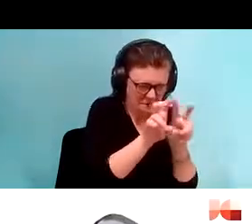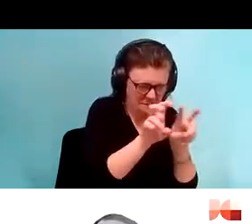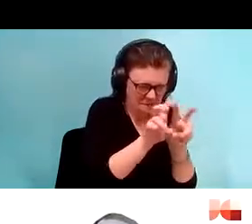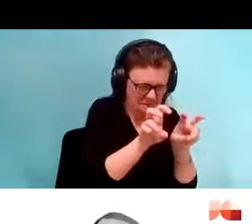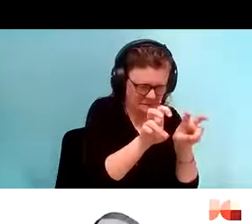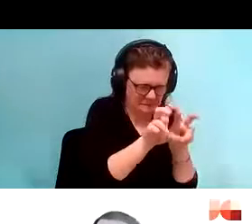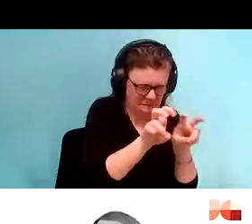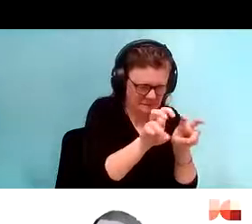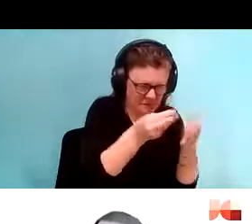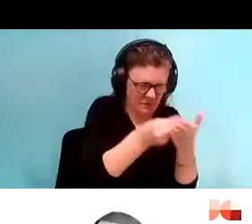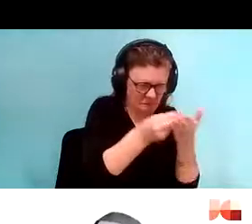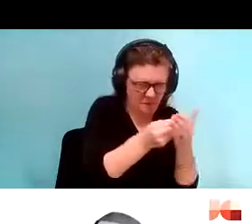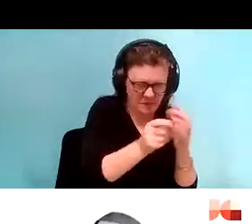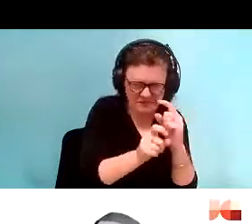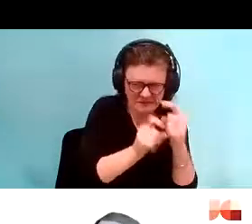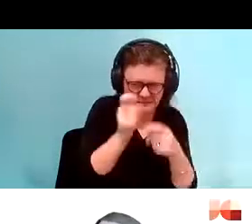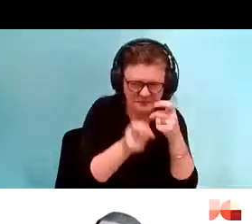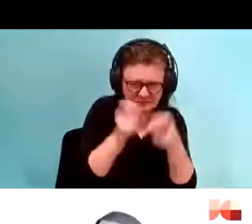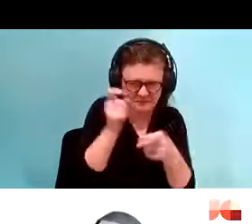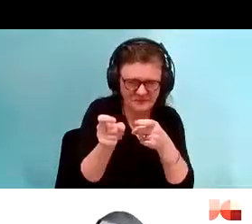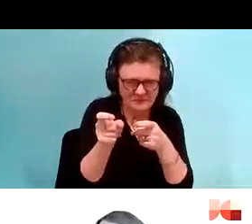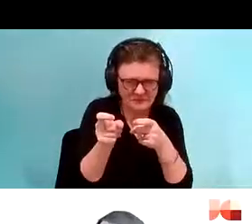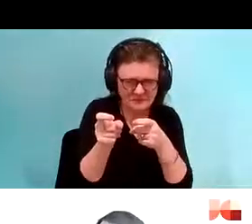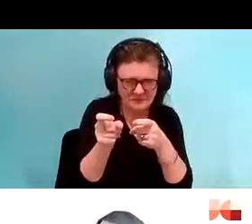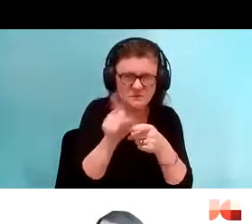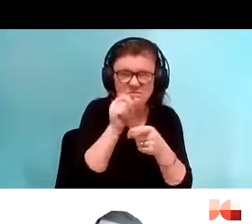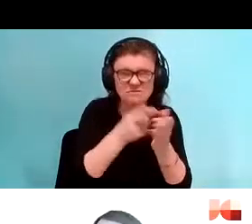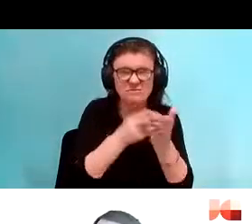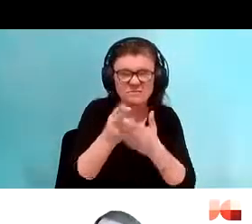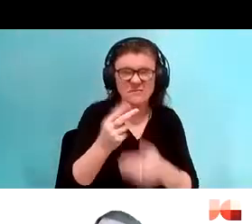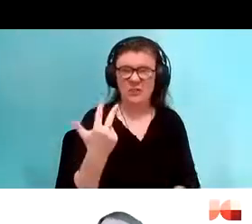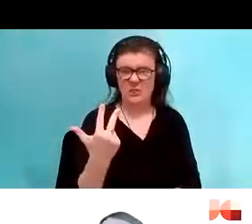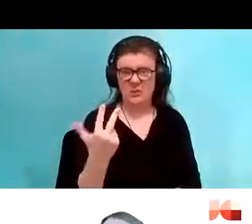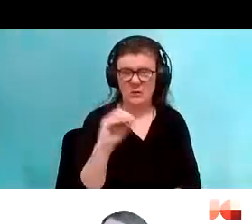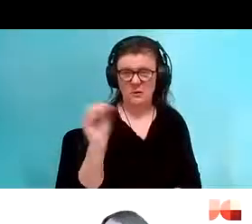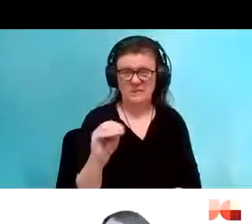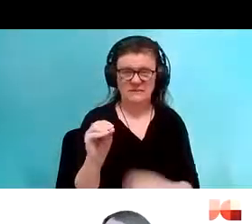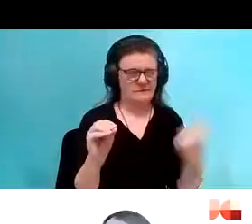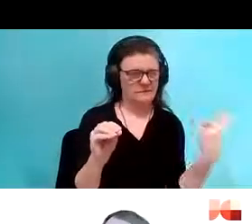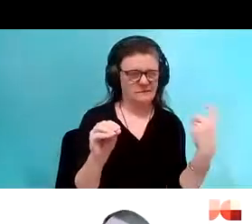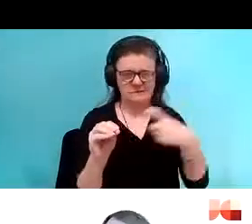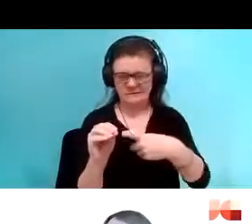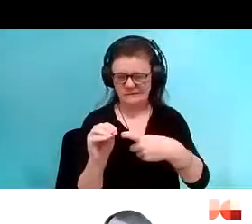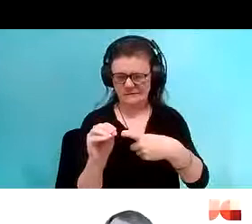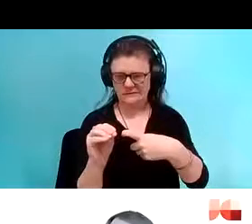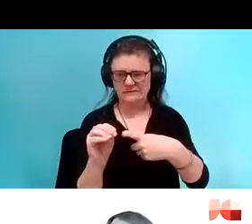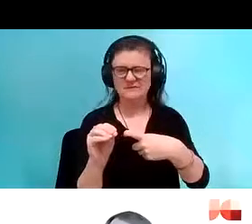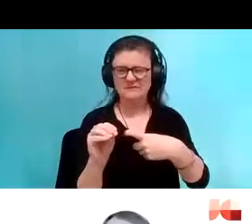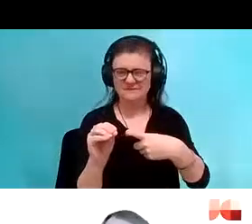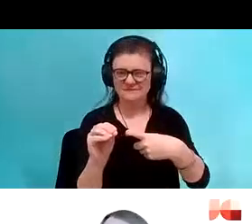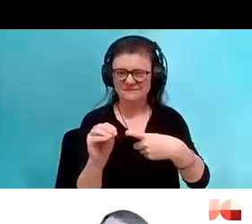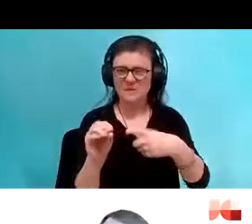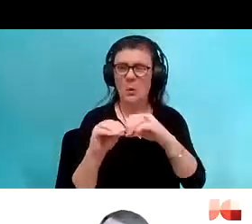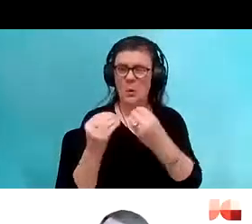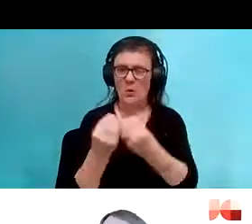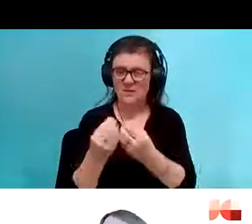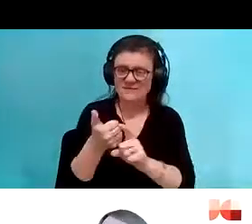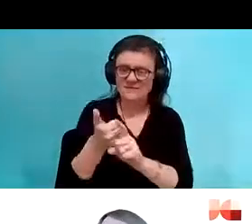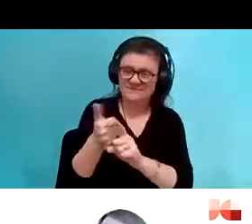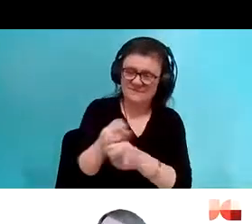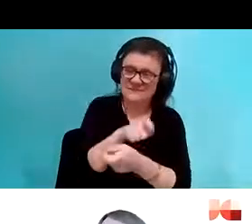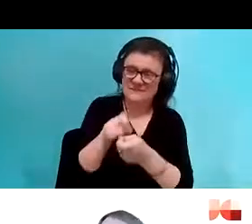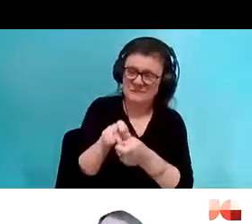that money was being dispersed, we found that only 3% of that aid was channeled via organisations that